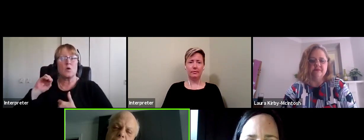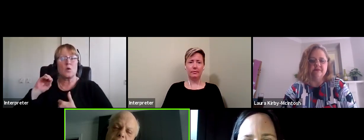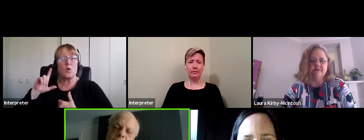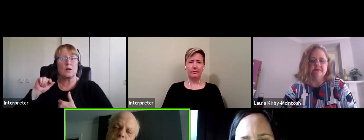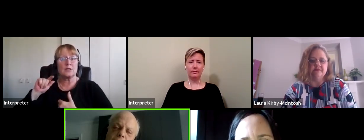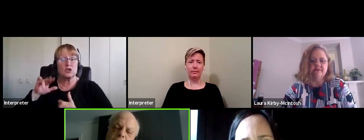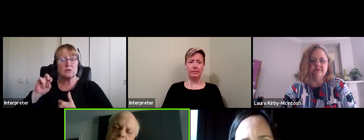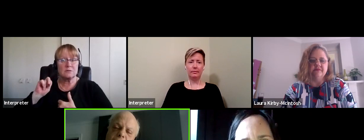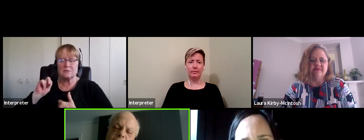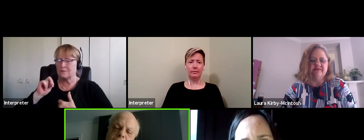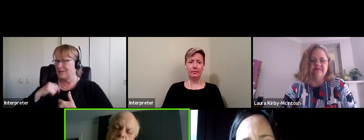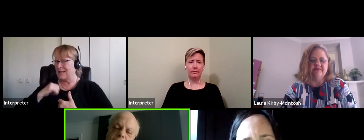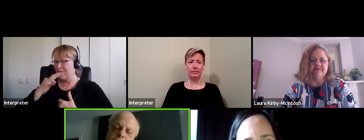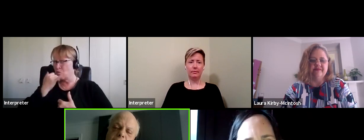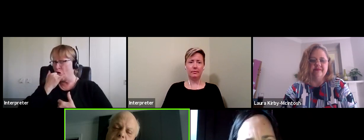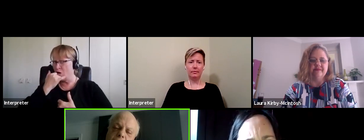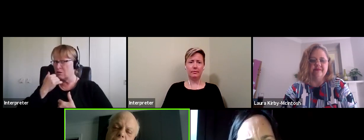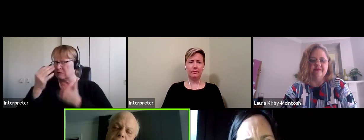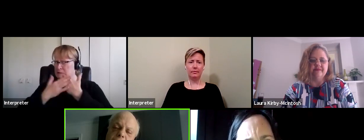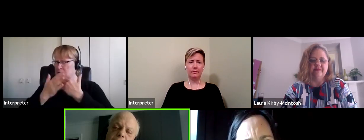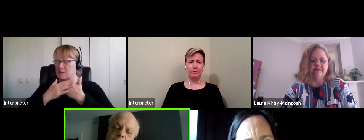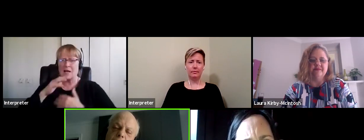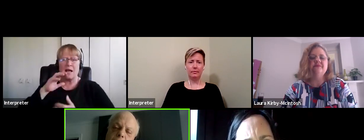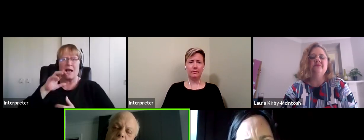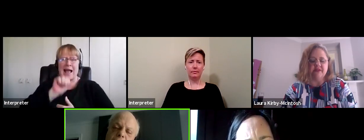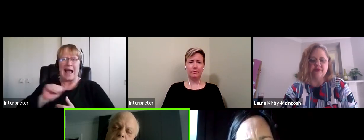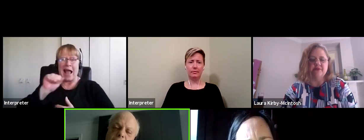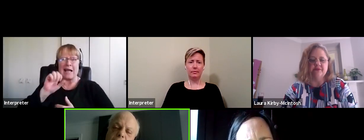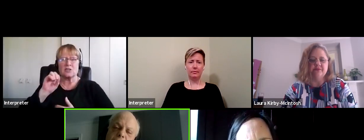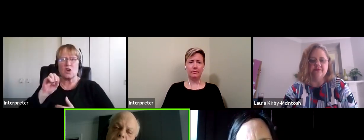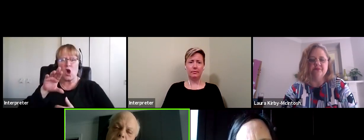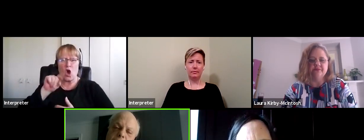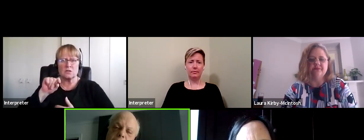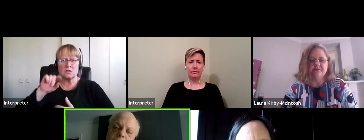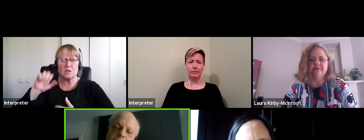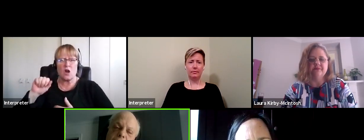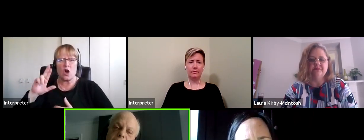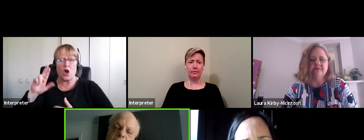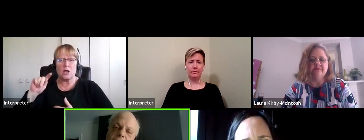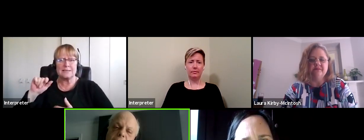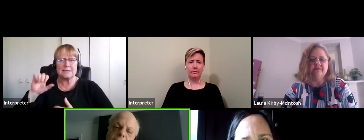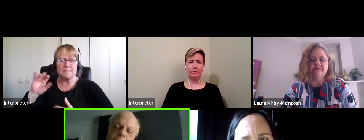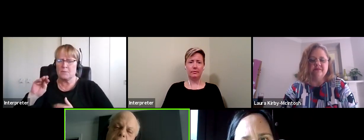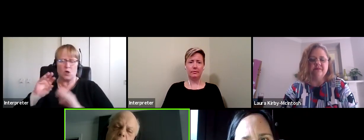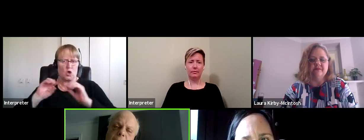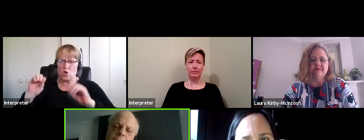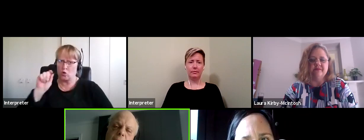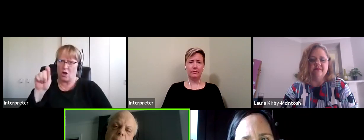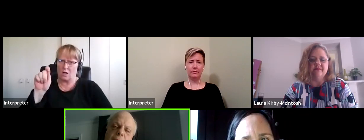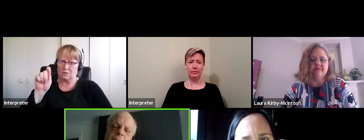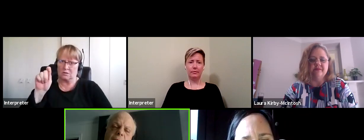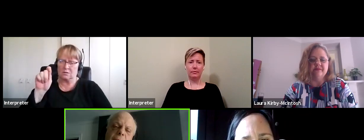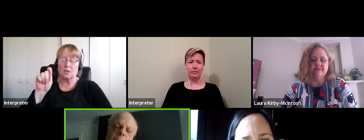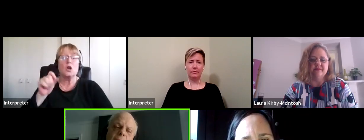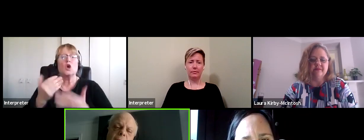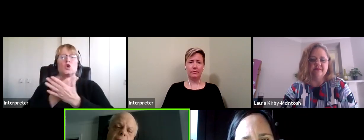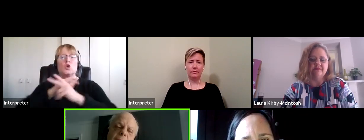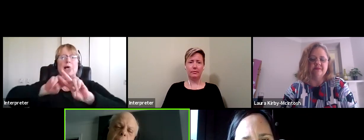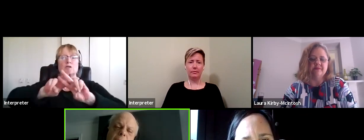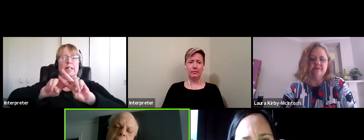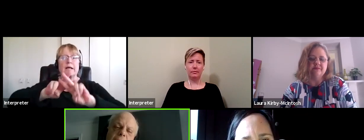me know if I got it wrong. It's at Autism, O-N-T Autism with no dots. And we've created a new hashtag if you